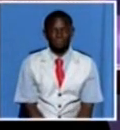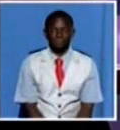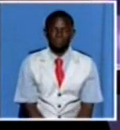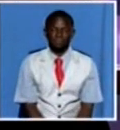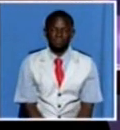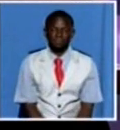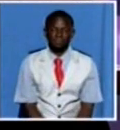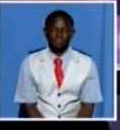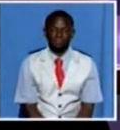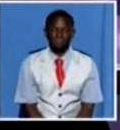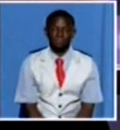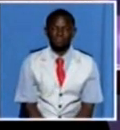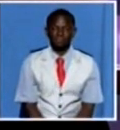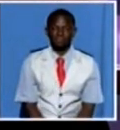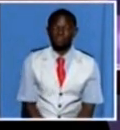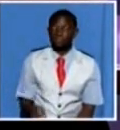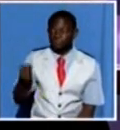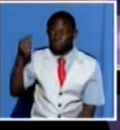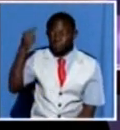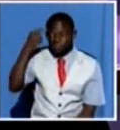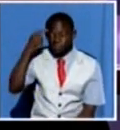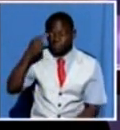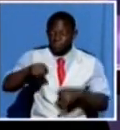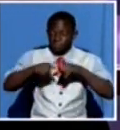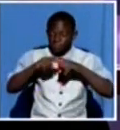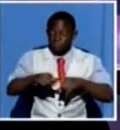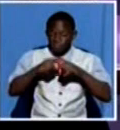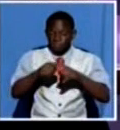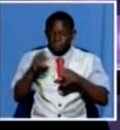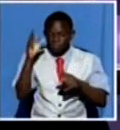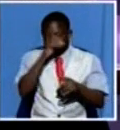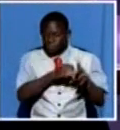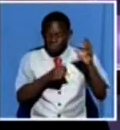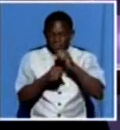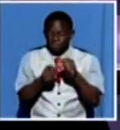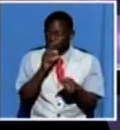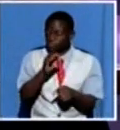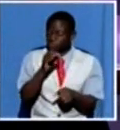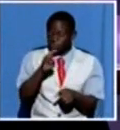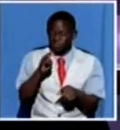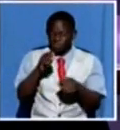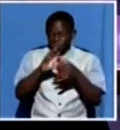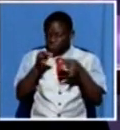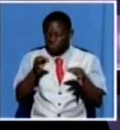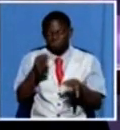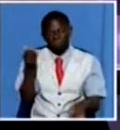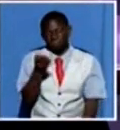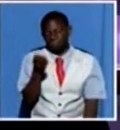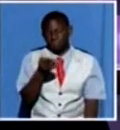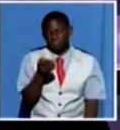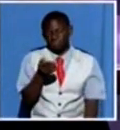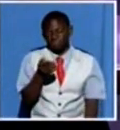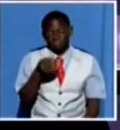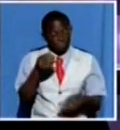operate on perception. So this will always happen? No. We need to put a stop to this. We need to teach a sense